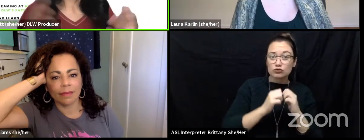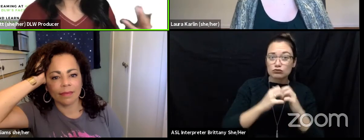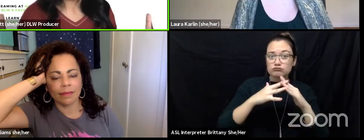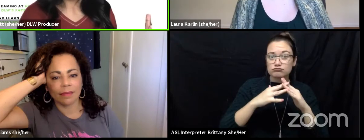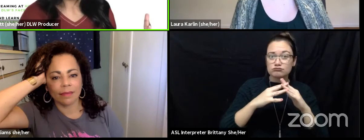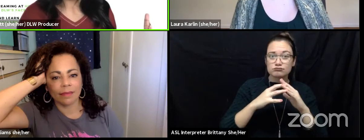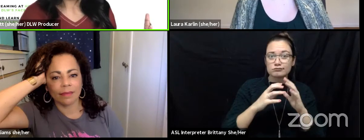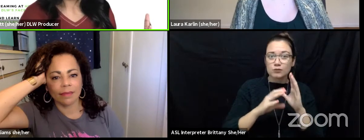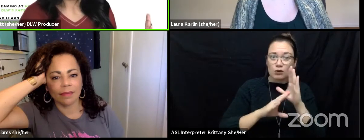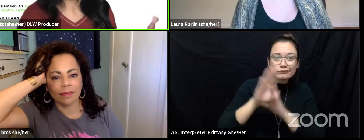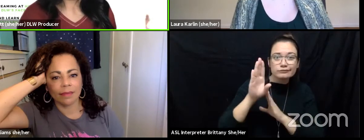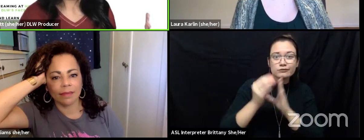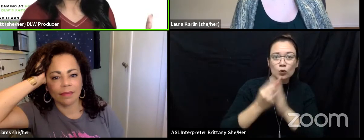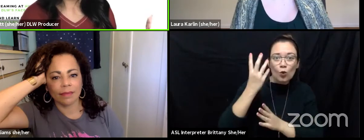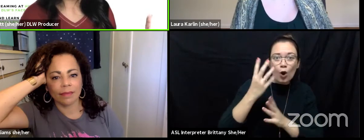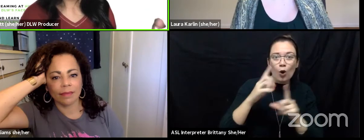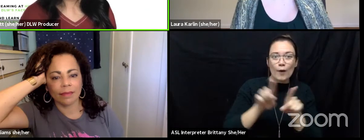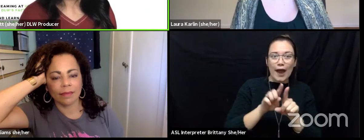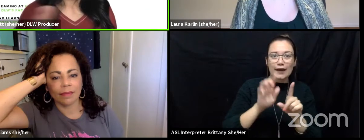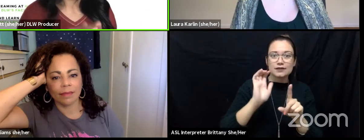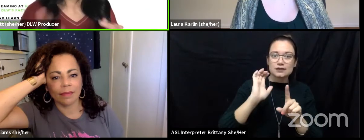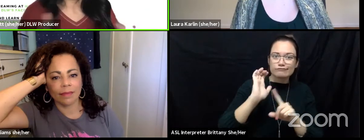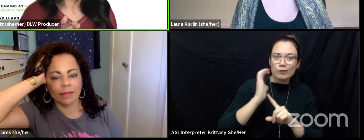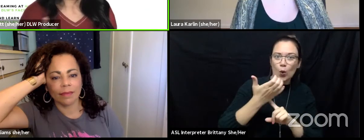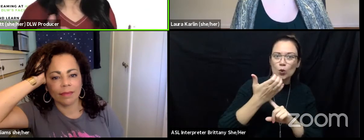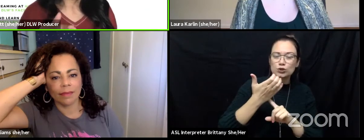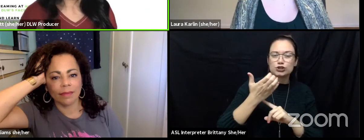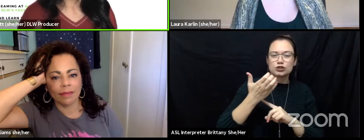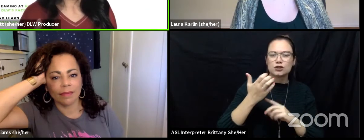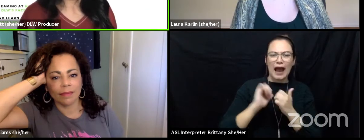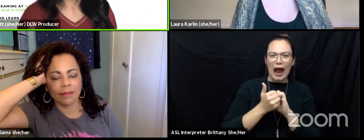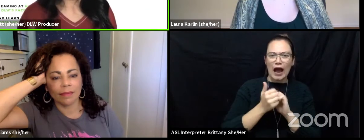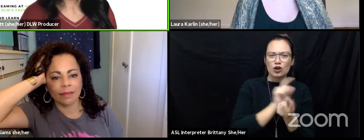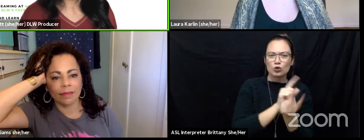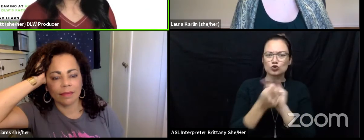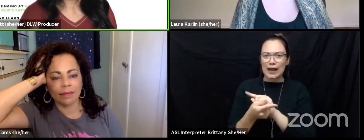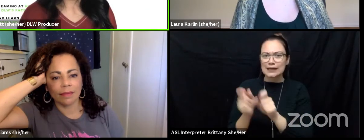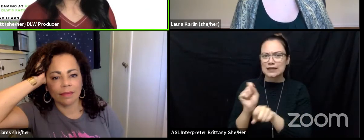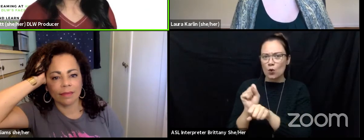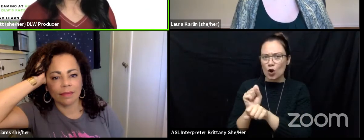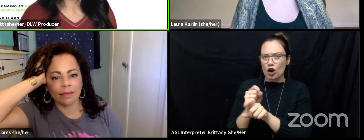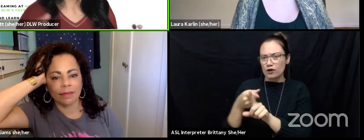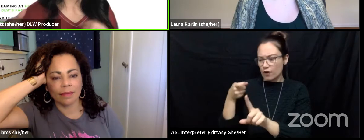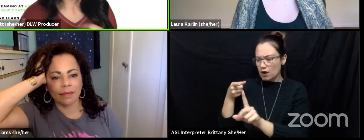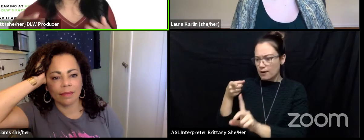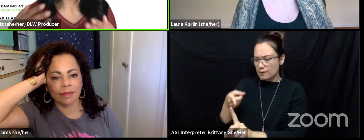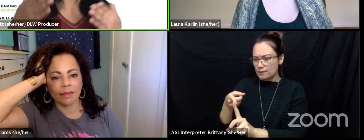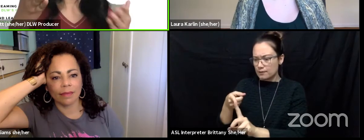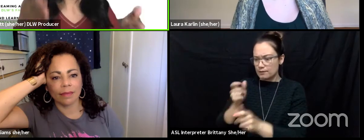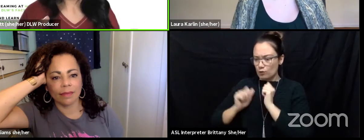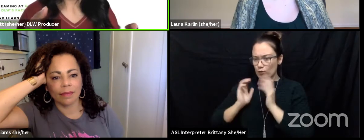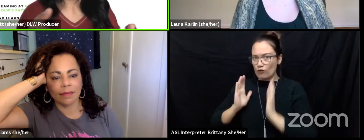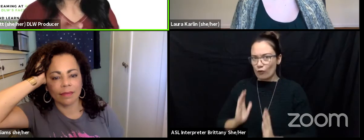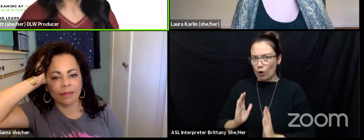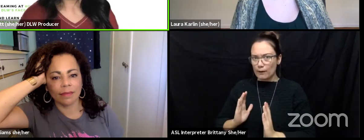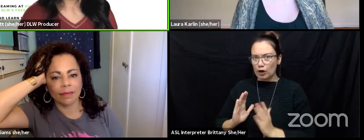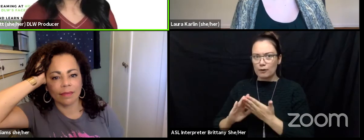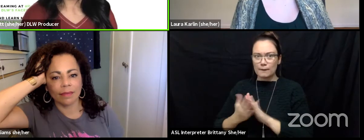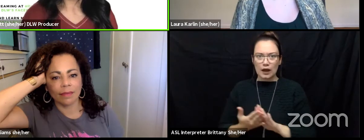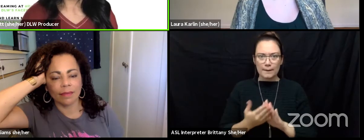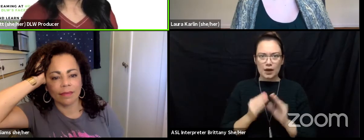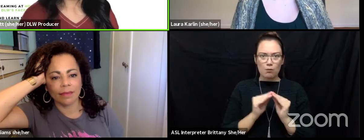and as a fabric of our society, how do you translate your work from being a performer